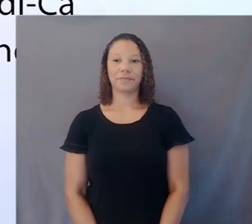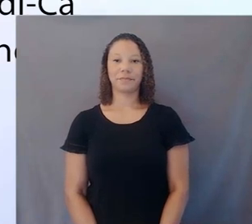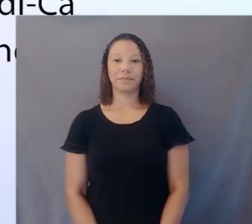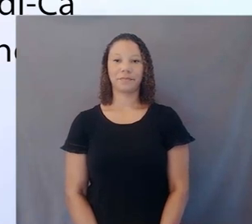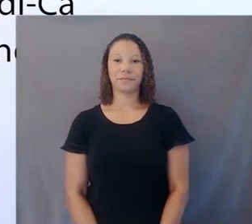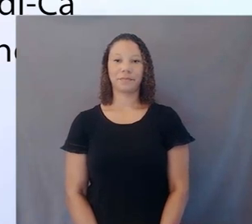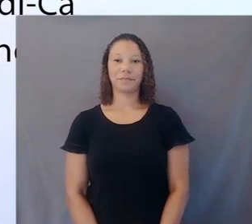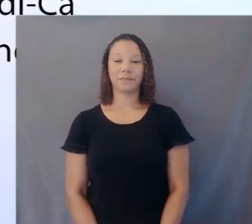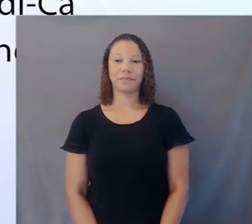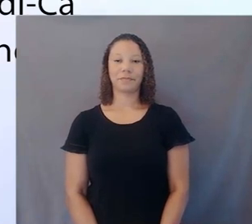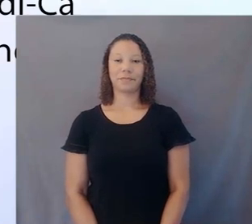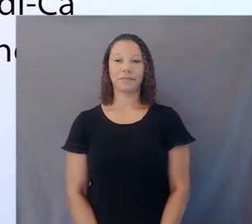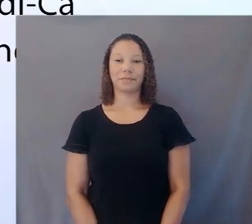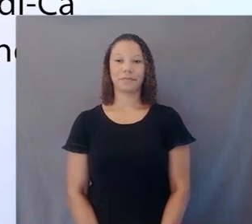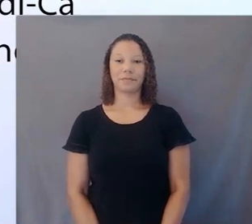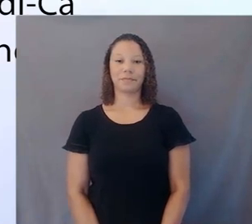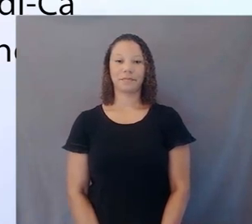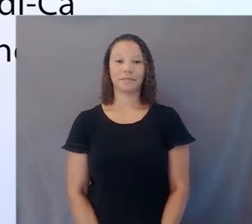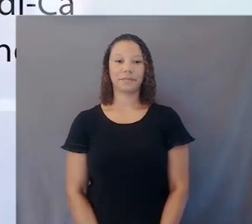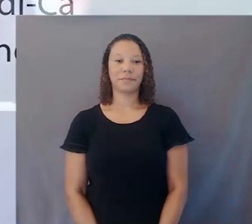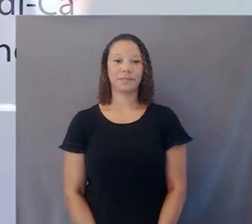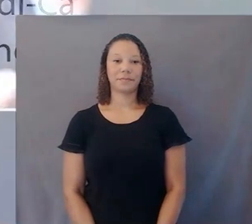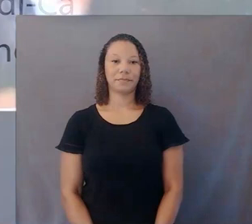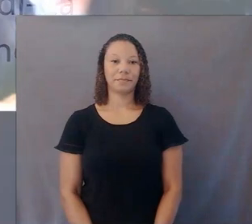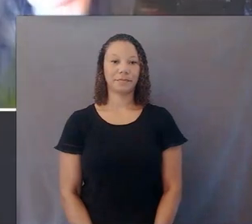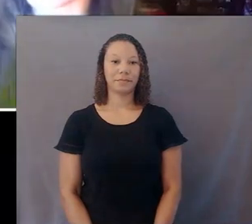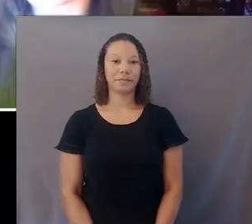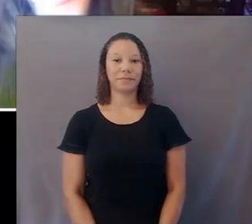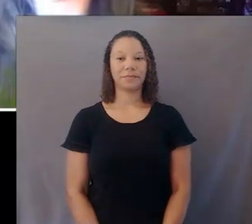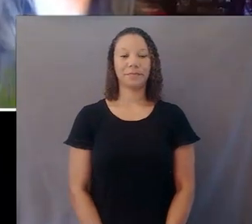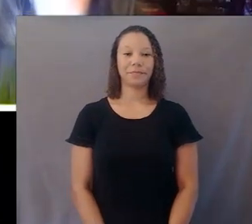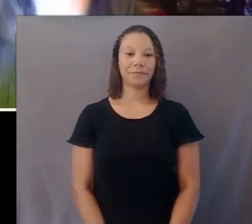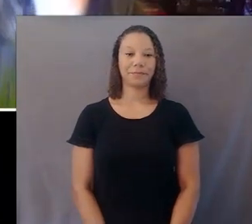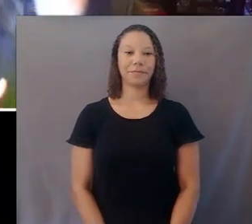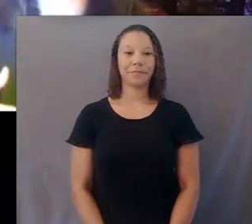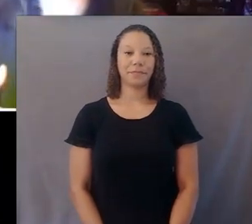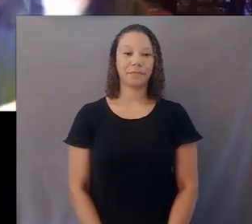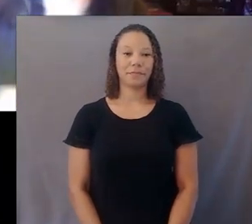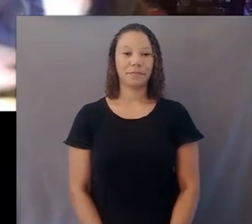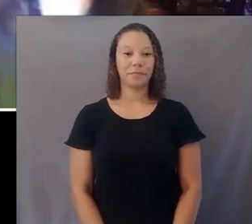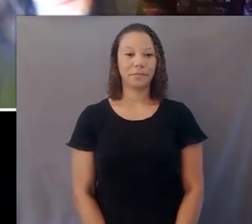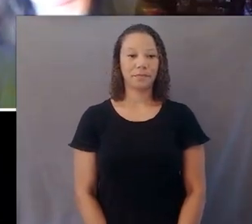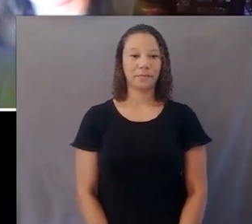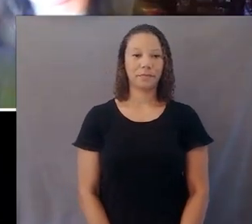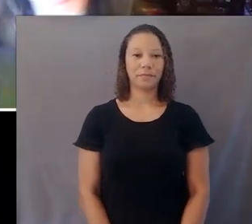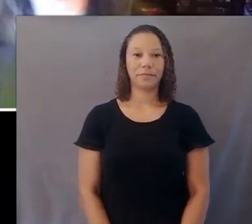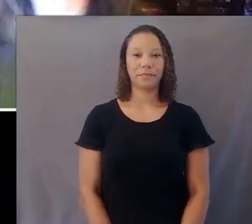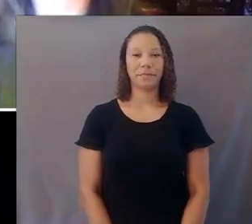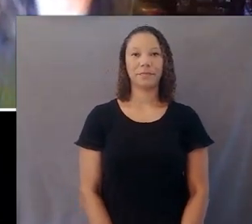de EGUSD, nuestras inmunizaciones están